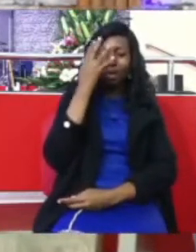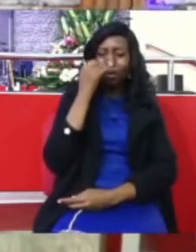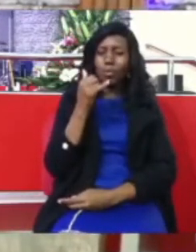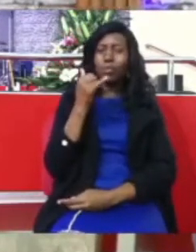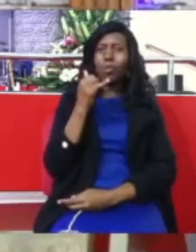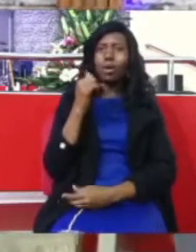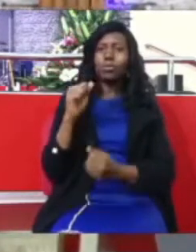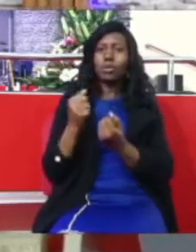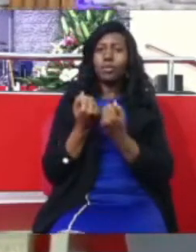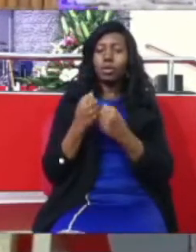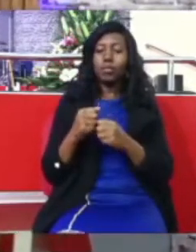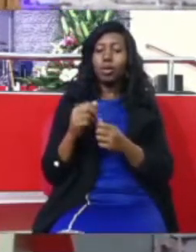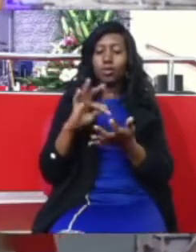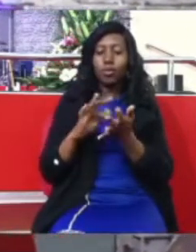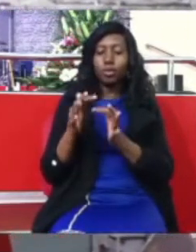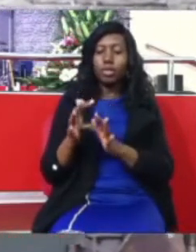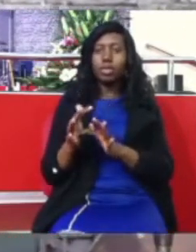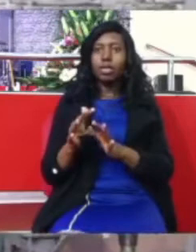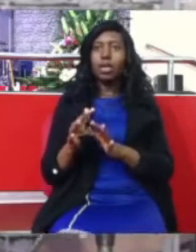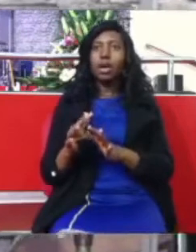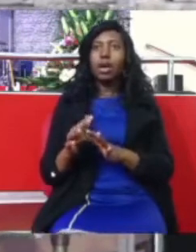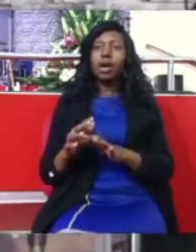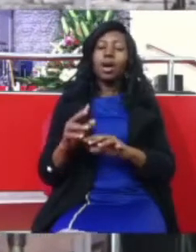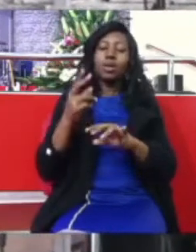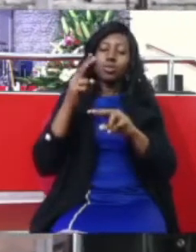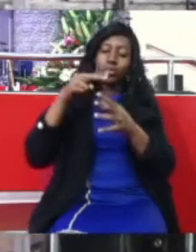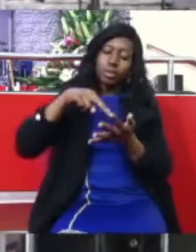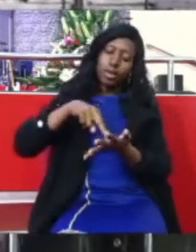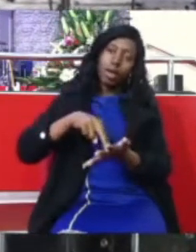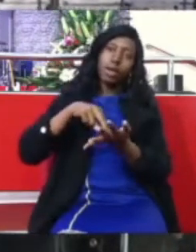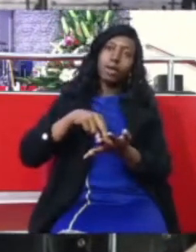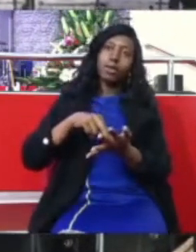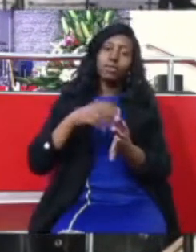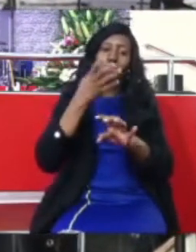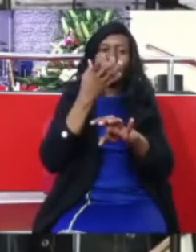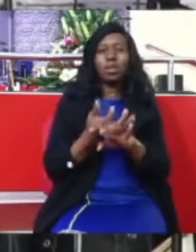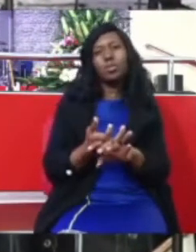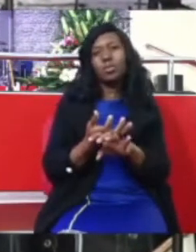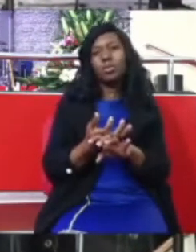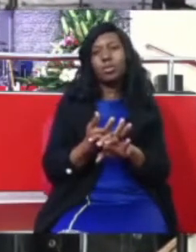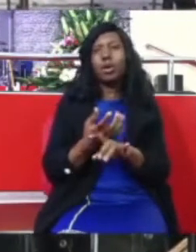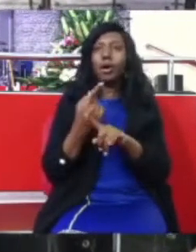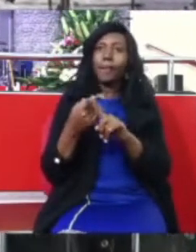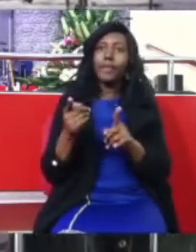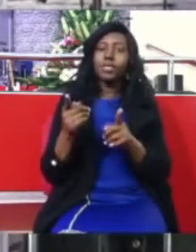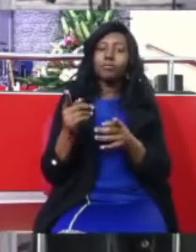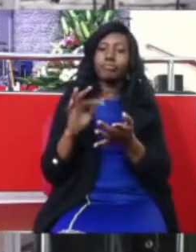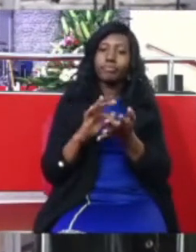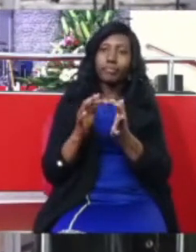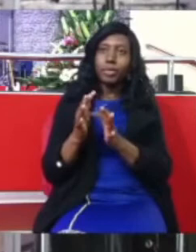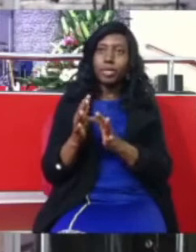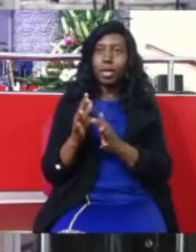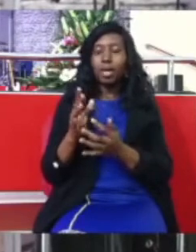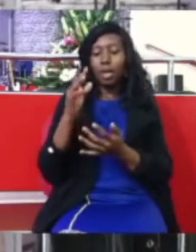rock somewhere? Why did he need a boat to be able to speak to these people? It's because when the boat was thrown,